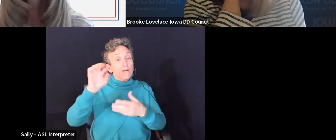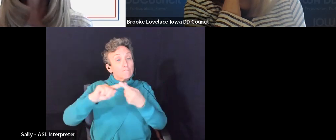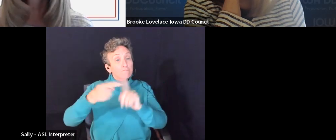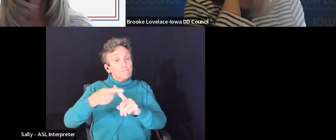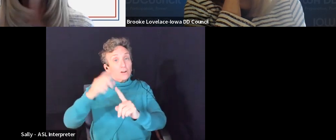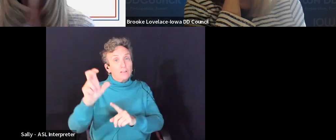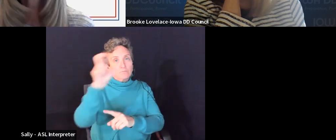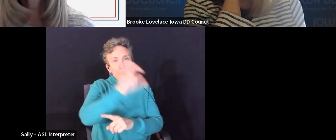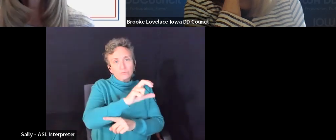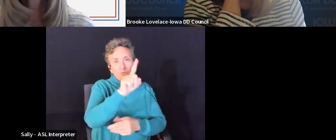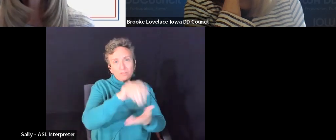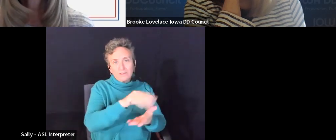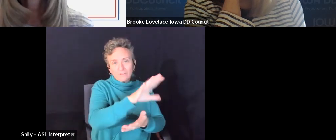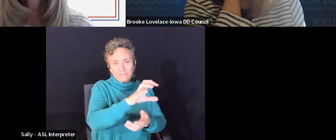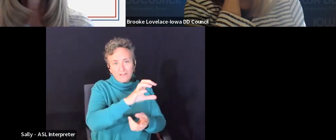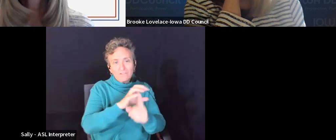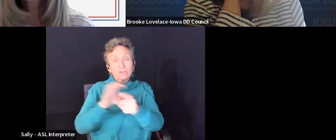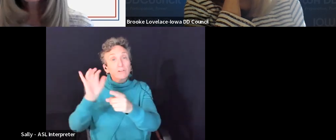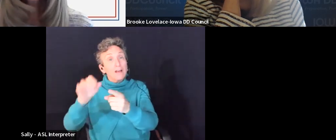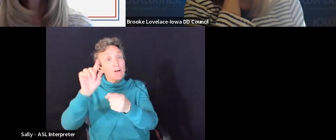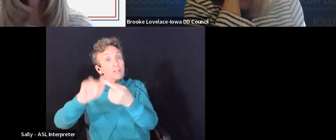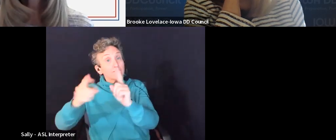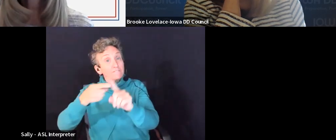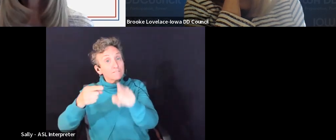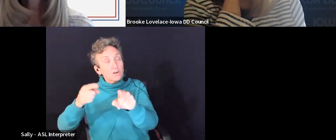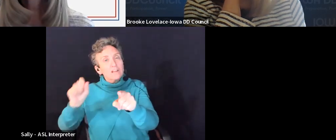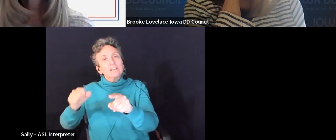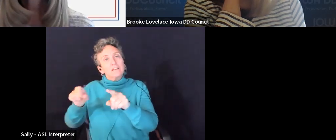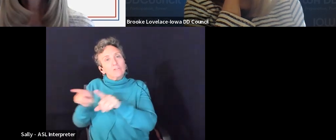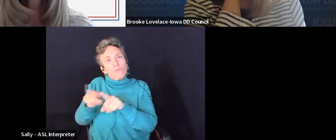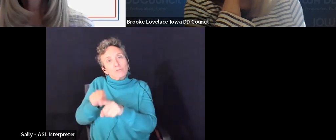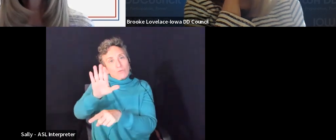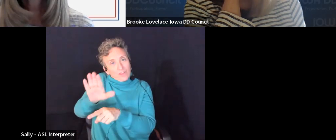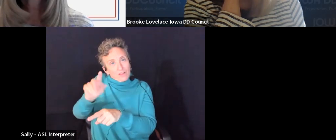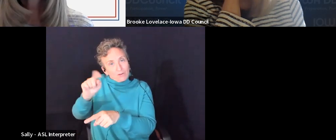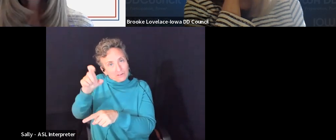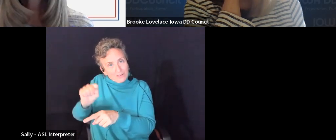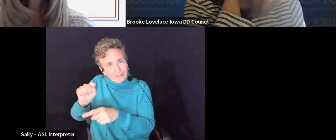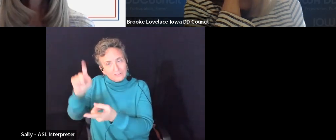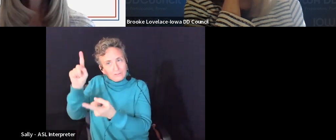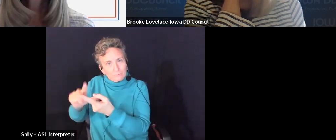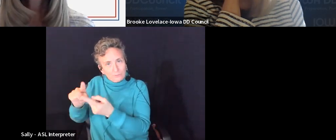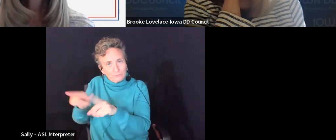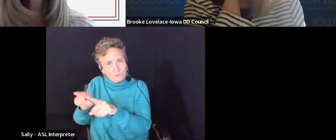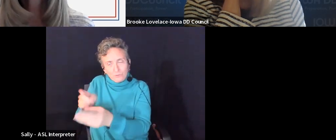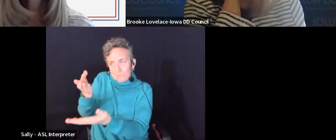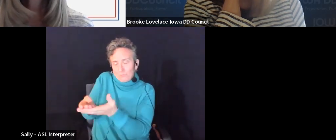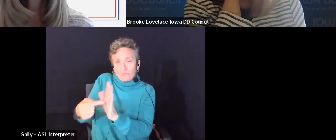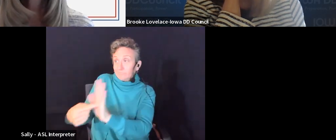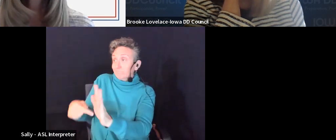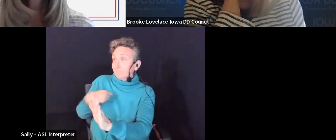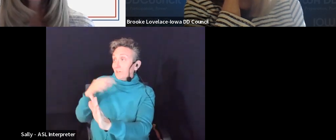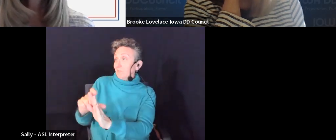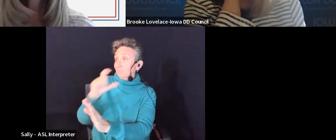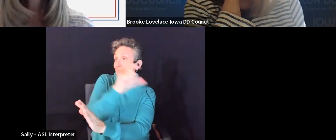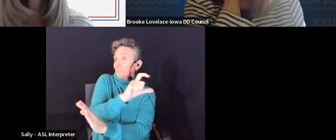deduction. That friend's just going to want to keep track of that, so they can show that, the IRS that they made, or I'm sorry,